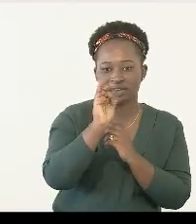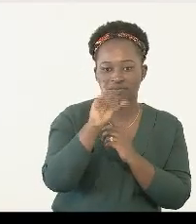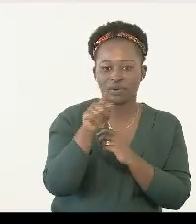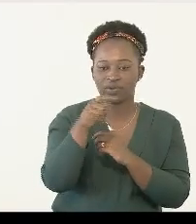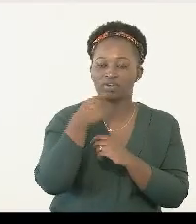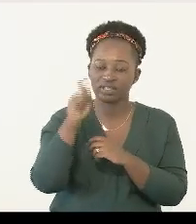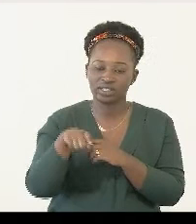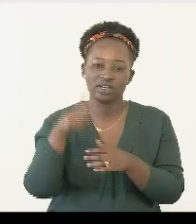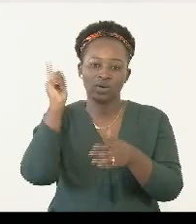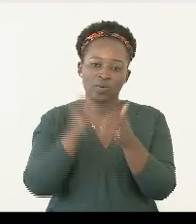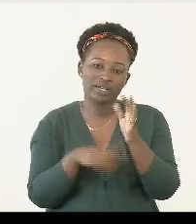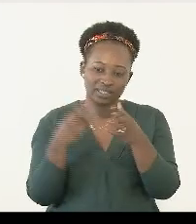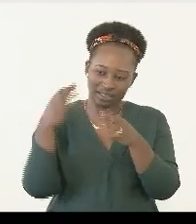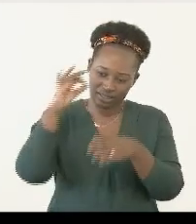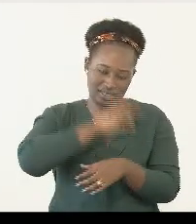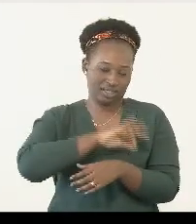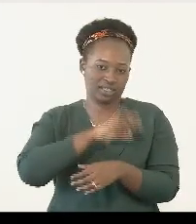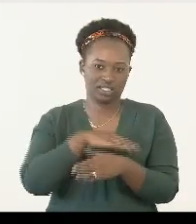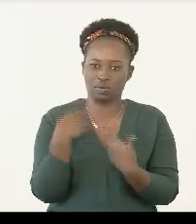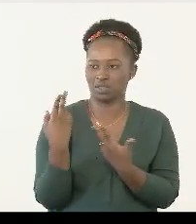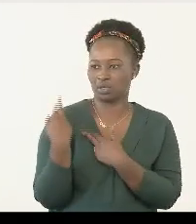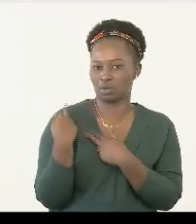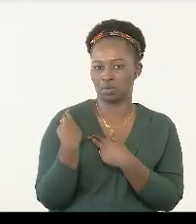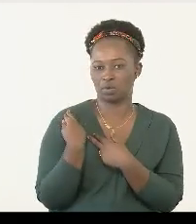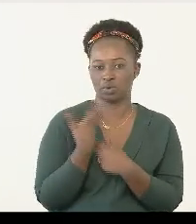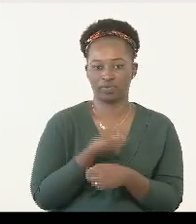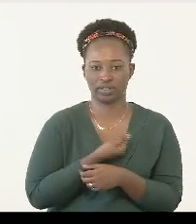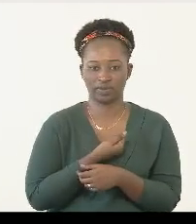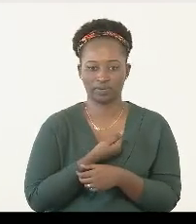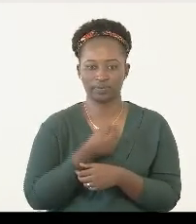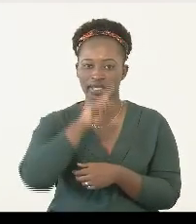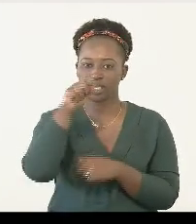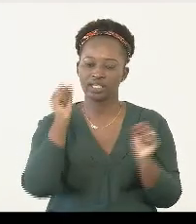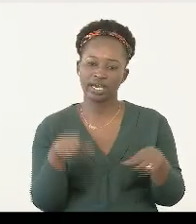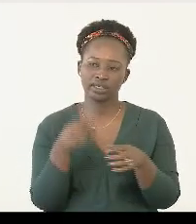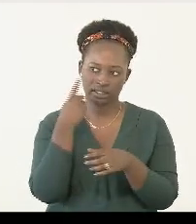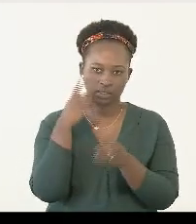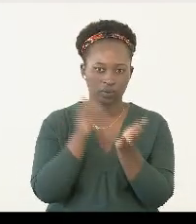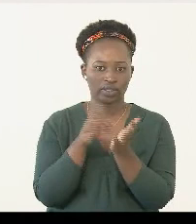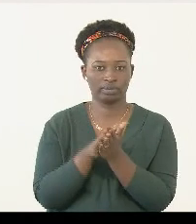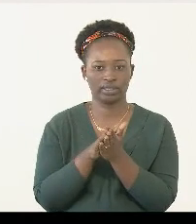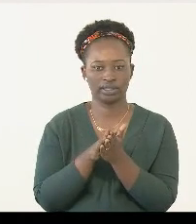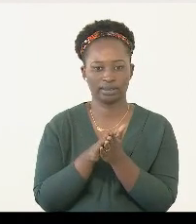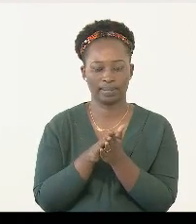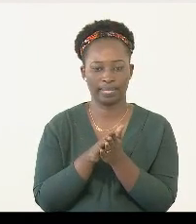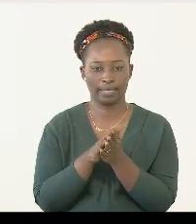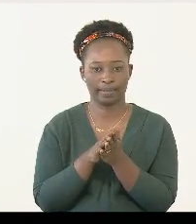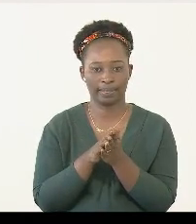is the necessary? What is the advantage in it? Can we read 12 pages of the document?